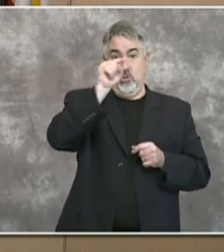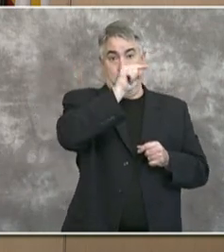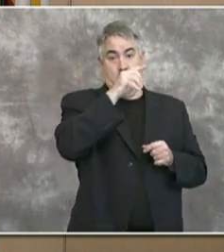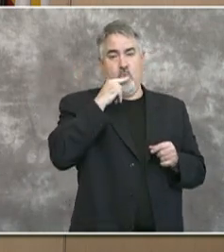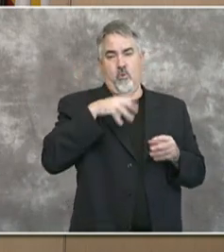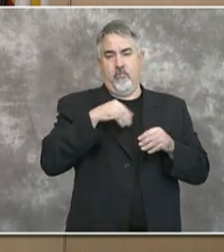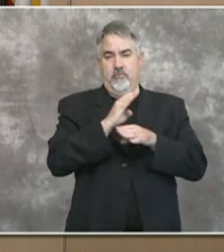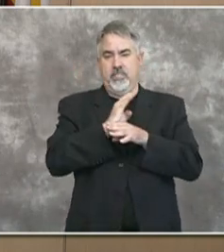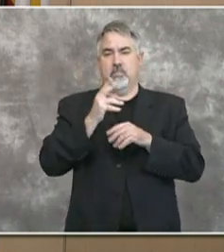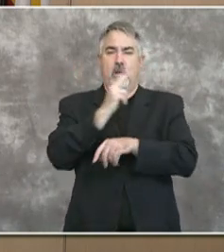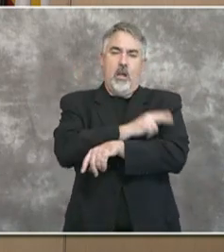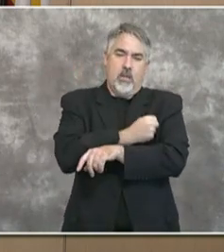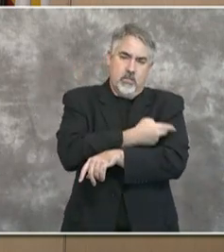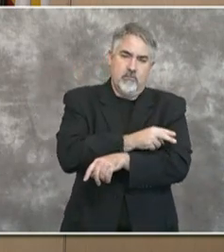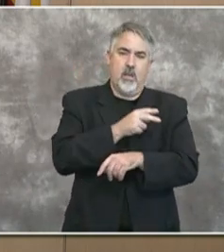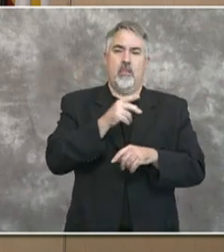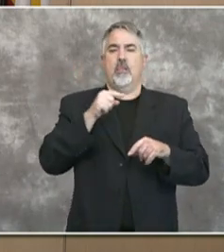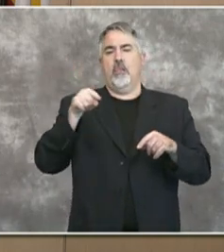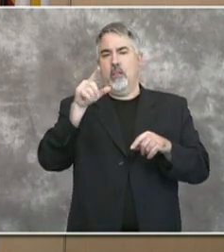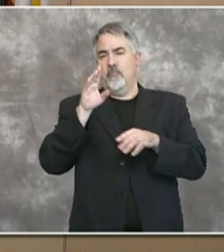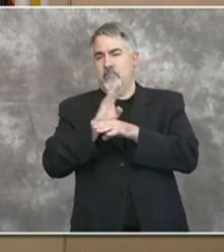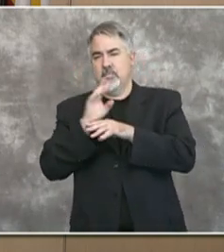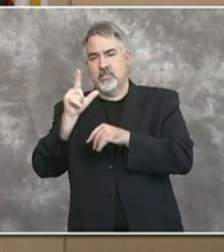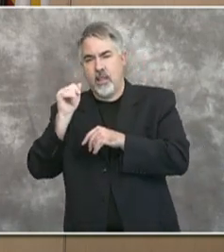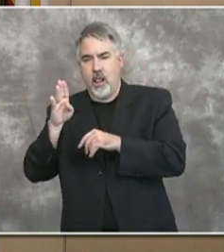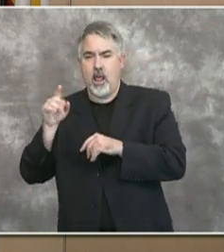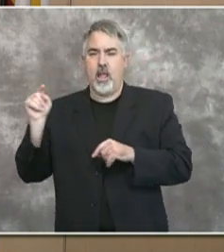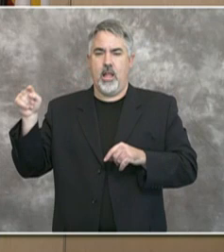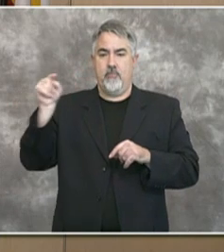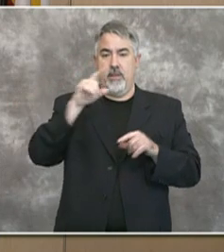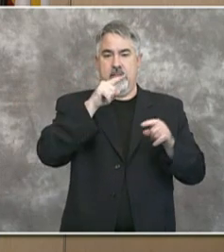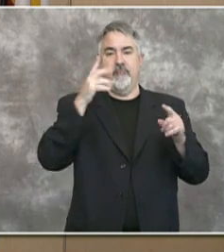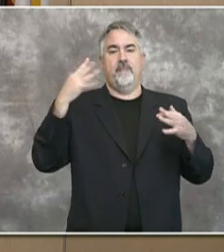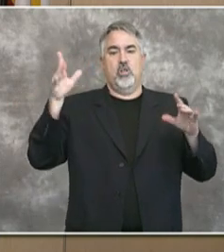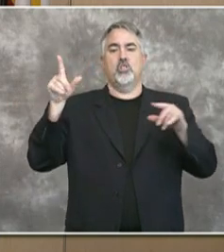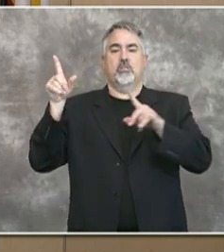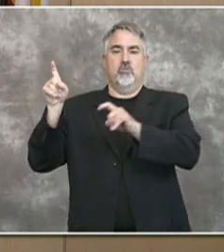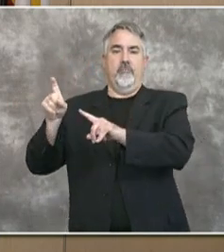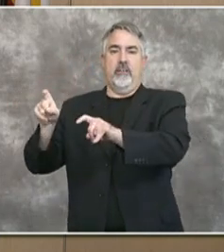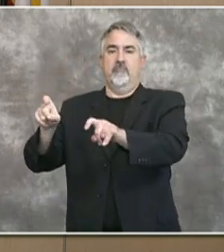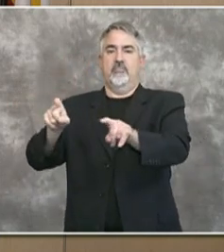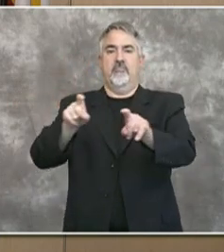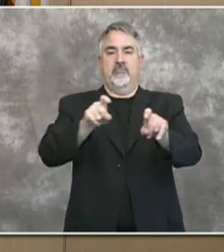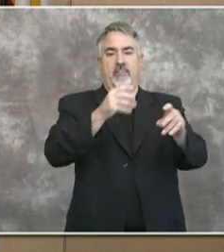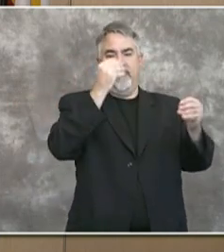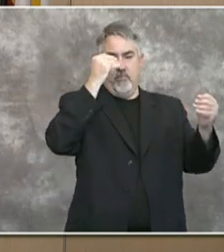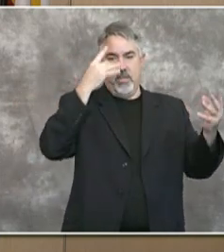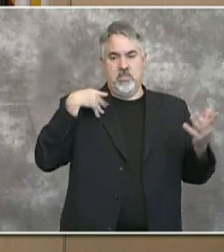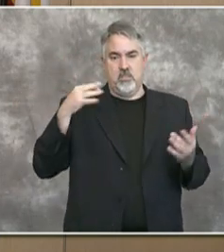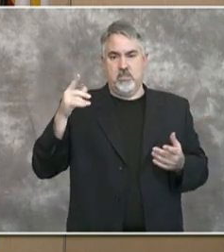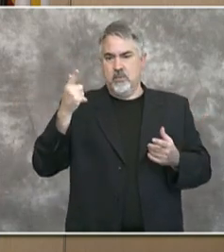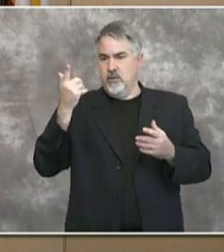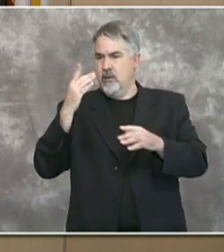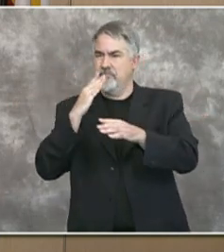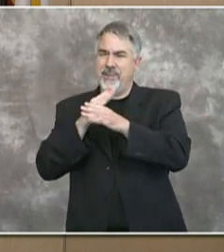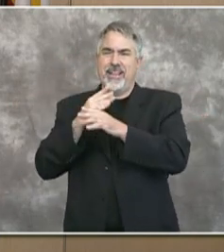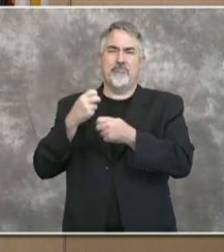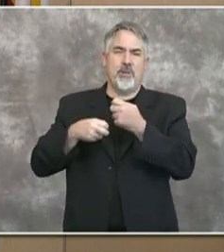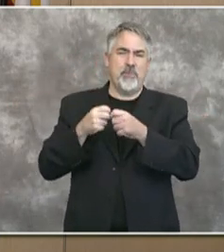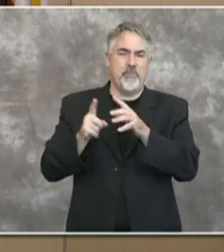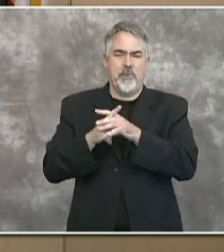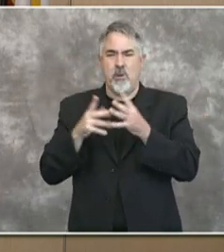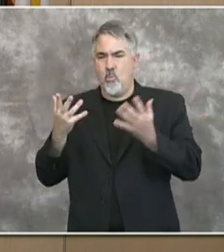at commercial laboratories. Each of them have been surveyed to find out what are their barriers related to